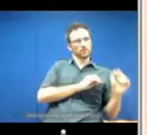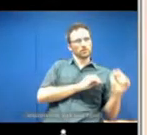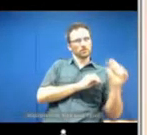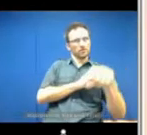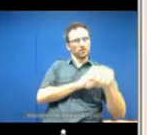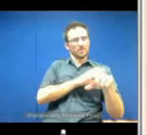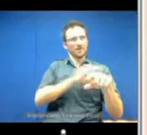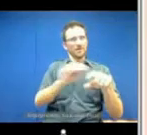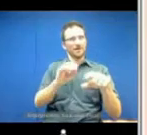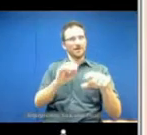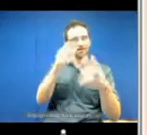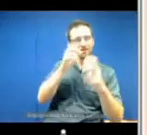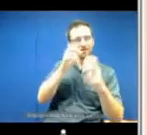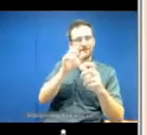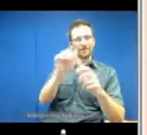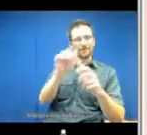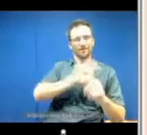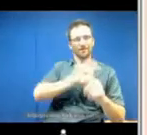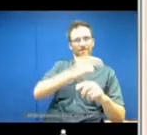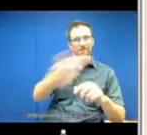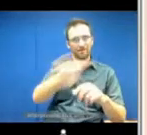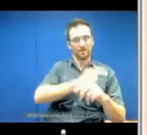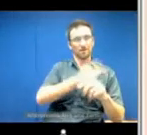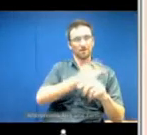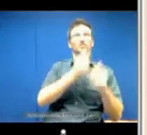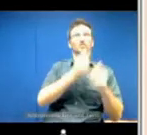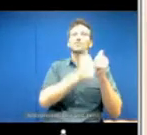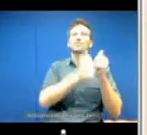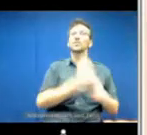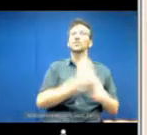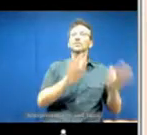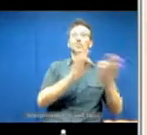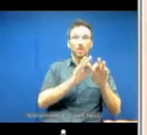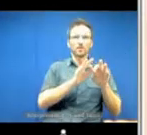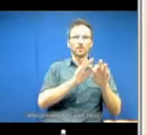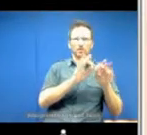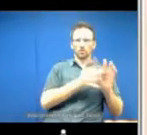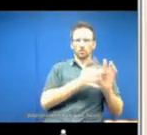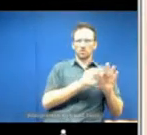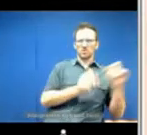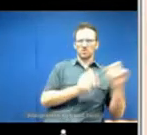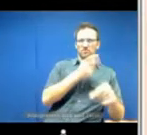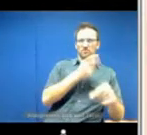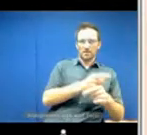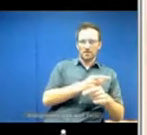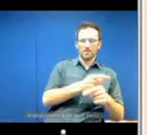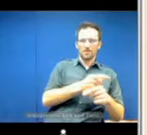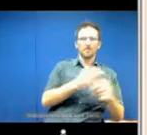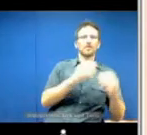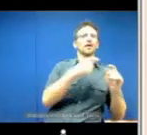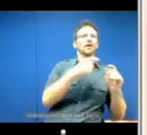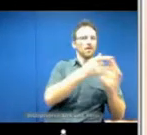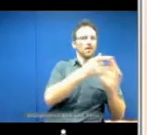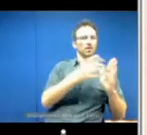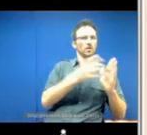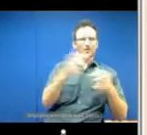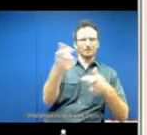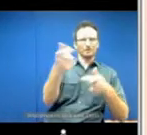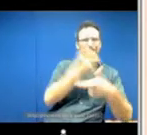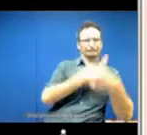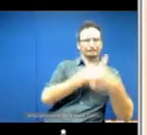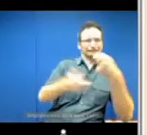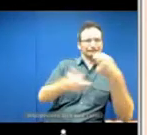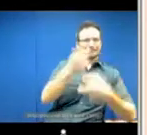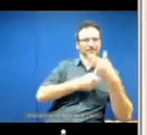question and the responses are short and directed. They're leading questions, so the answers are yes, no.